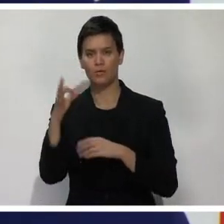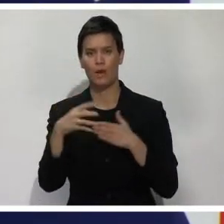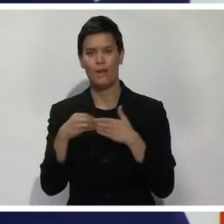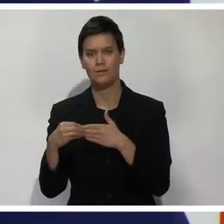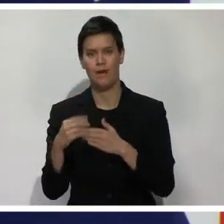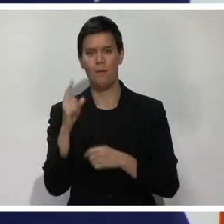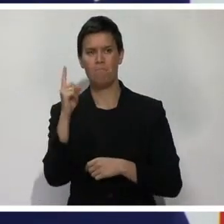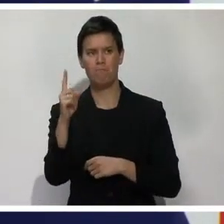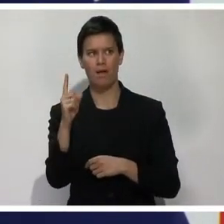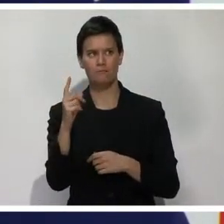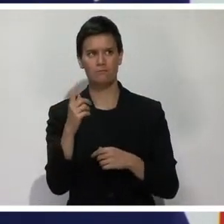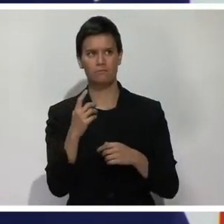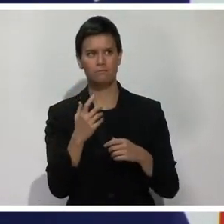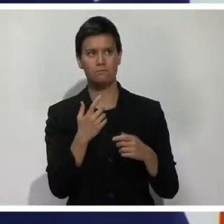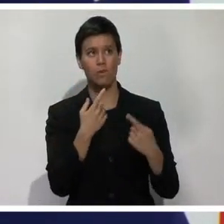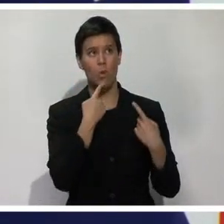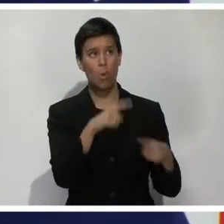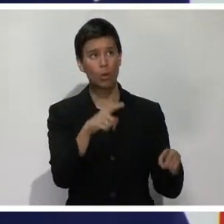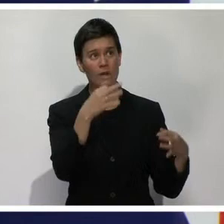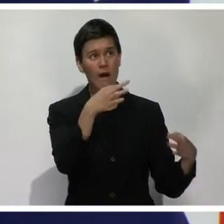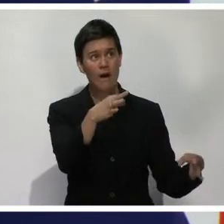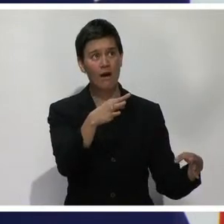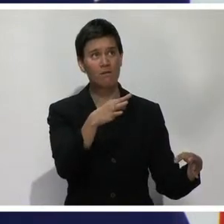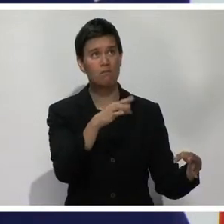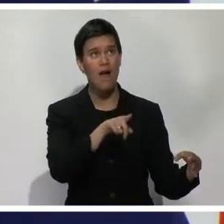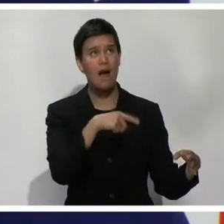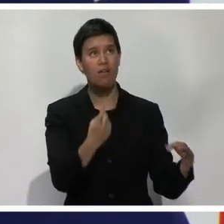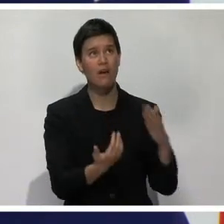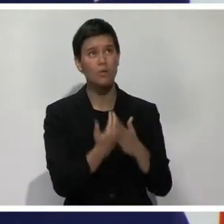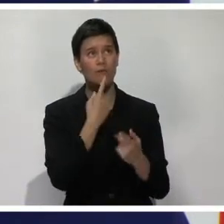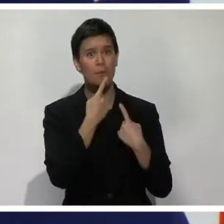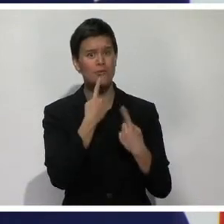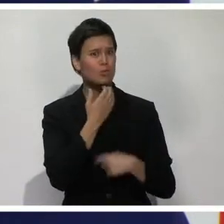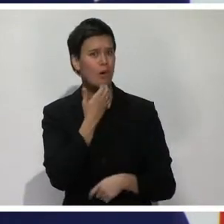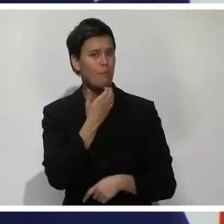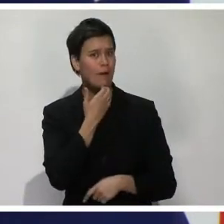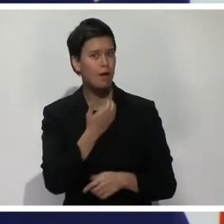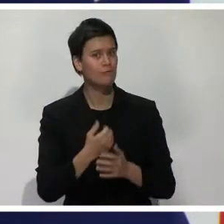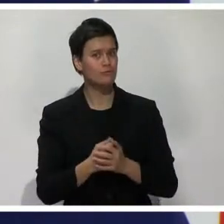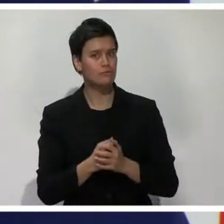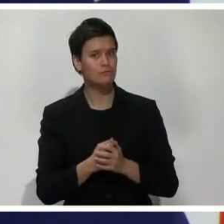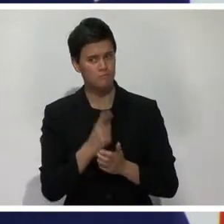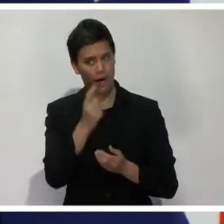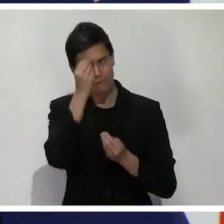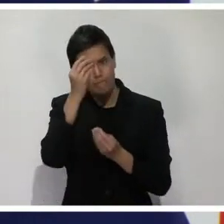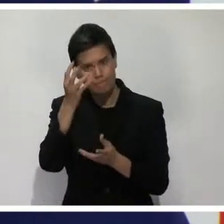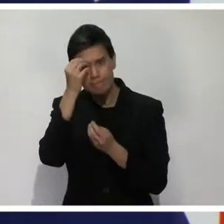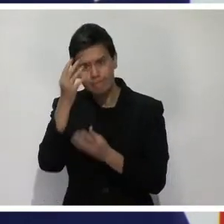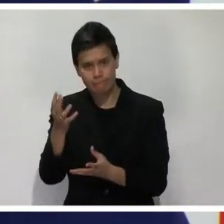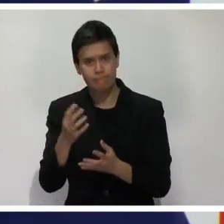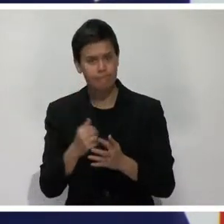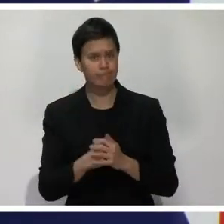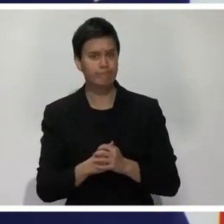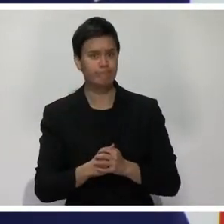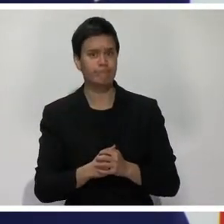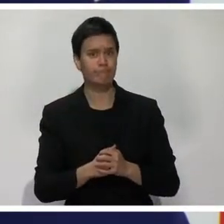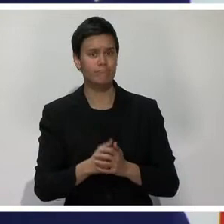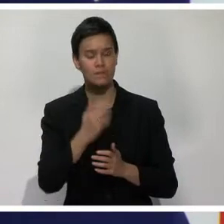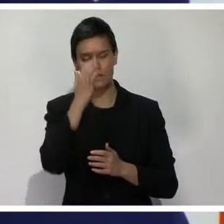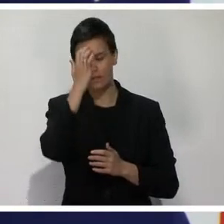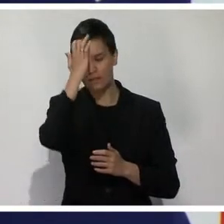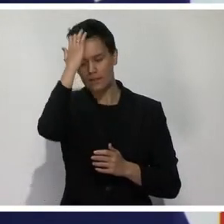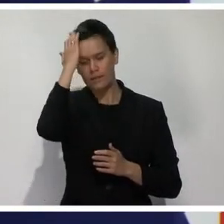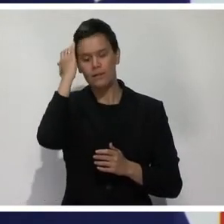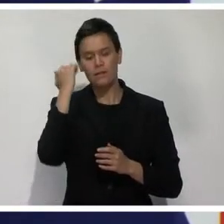particularly anything new beyond that. What I would remind and just add as a point of interest,